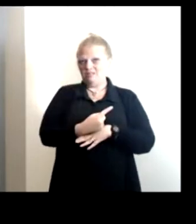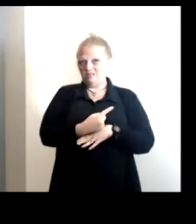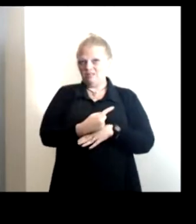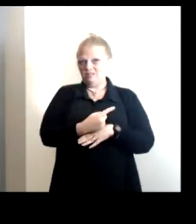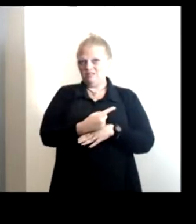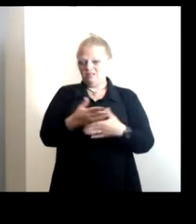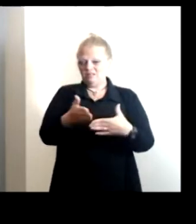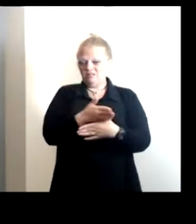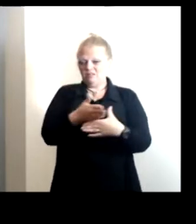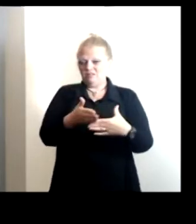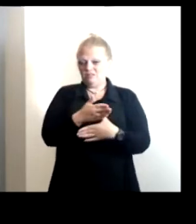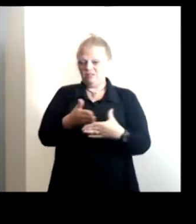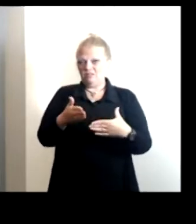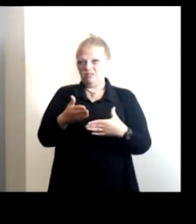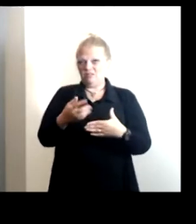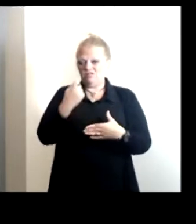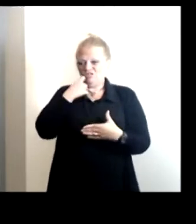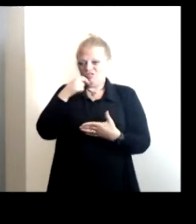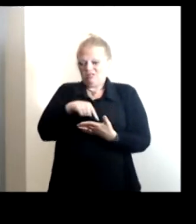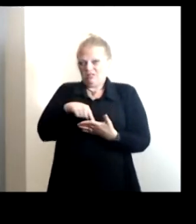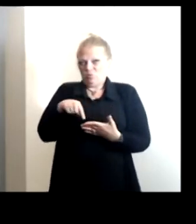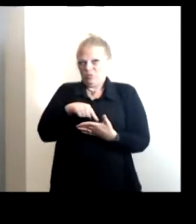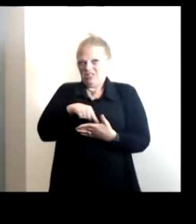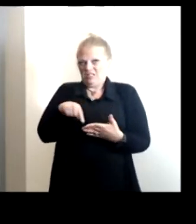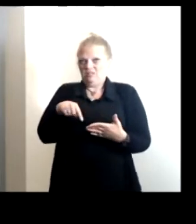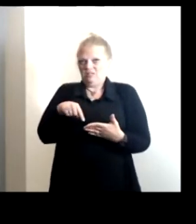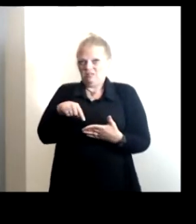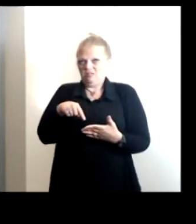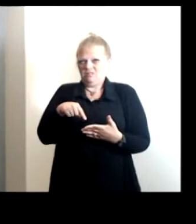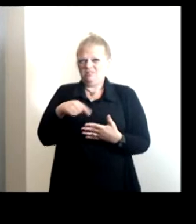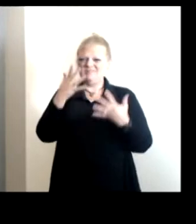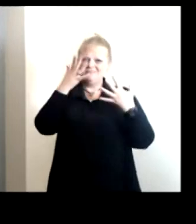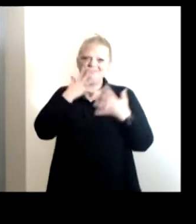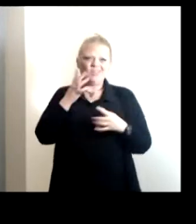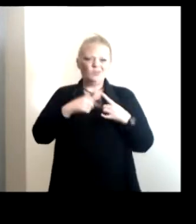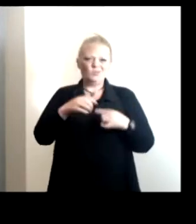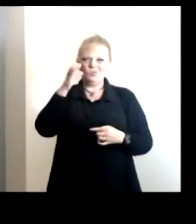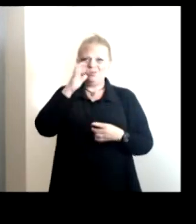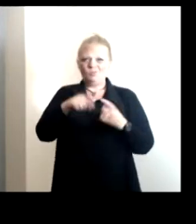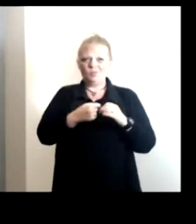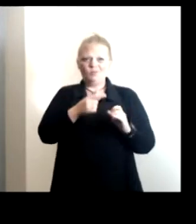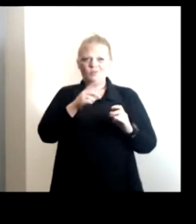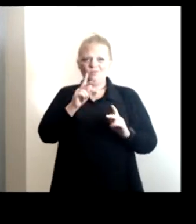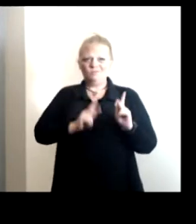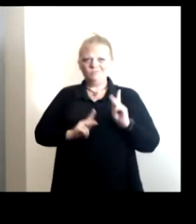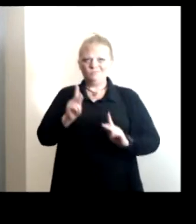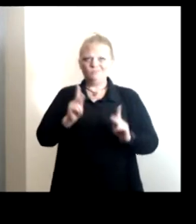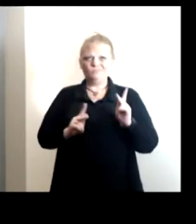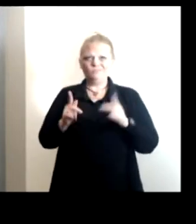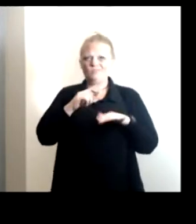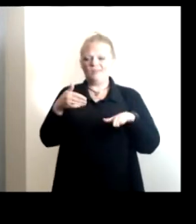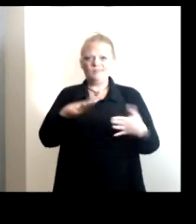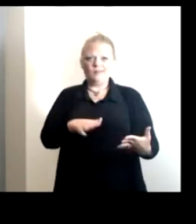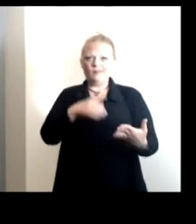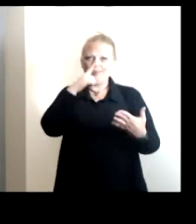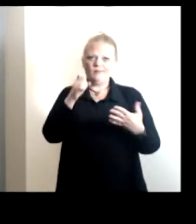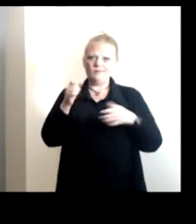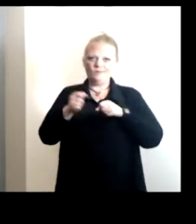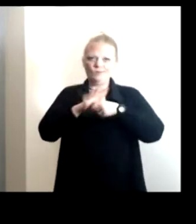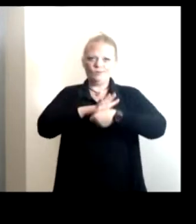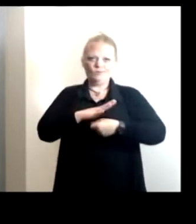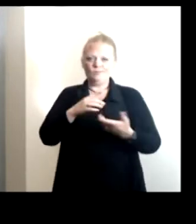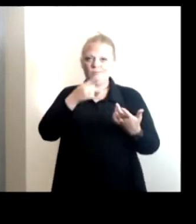about earlier this week. And it's always sad when you're hearing about individuals who are dying from